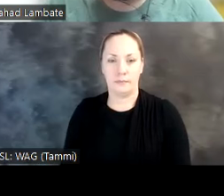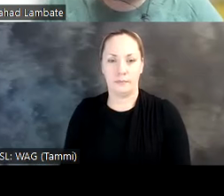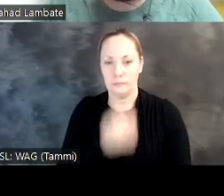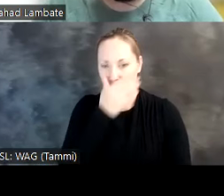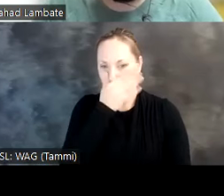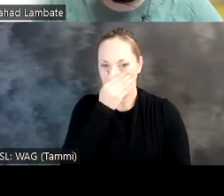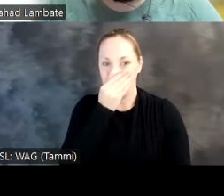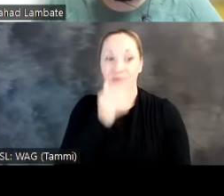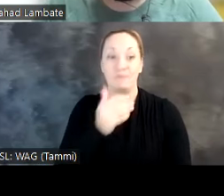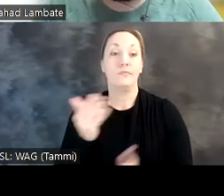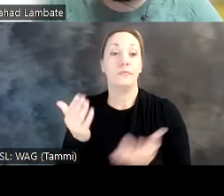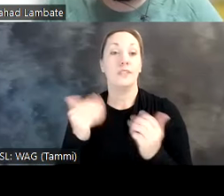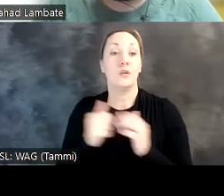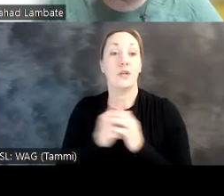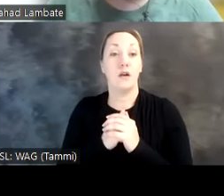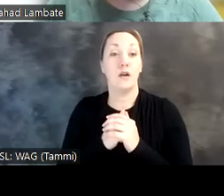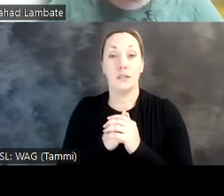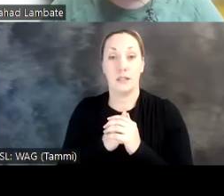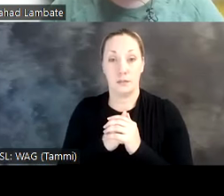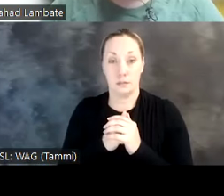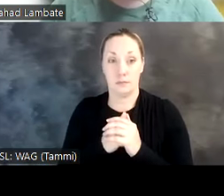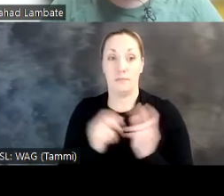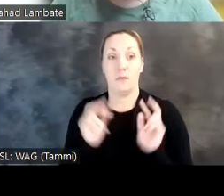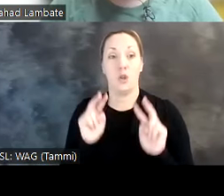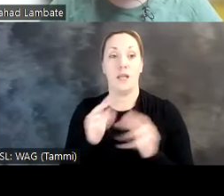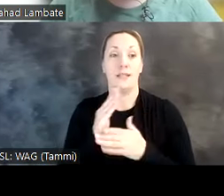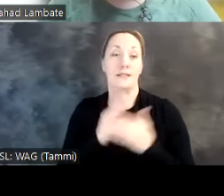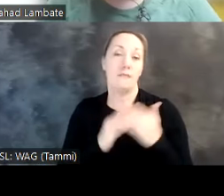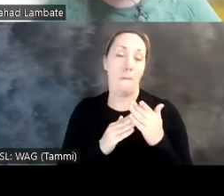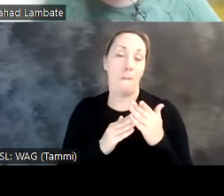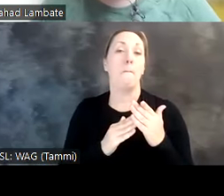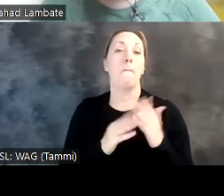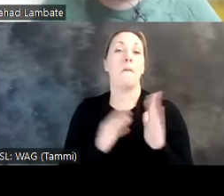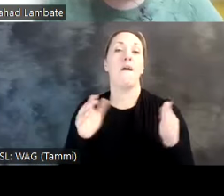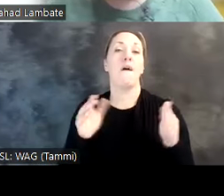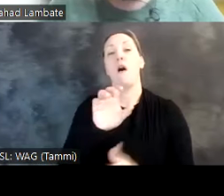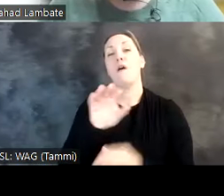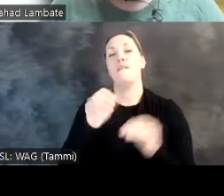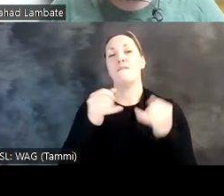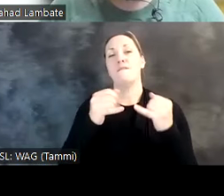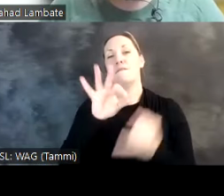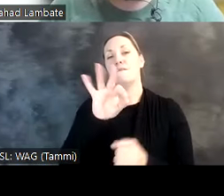So let's have a look at certain custom focus styling properties that are available.